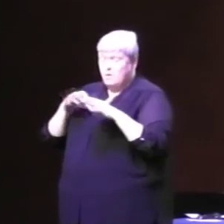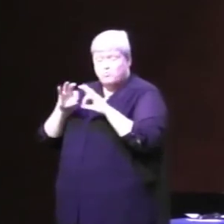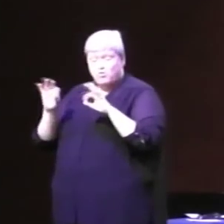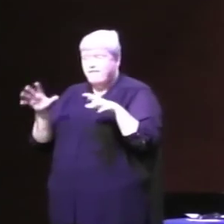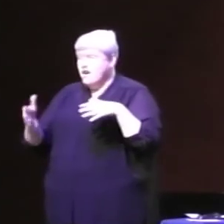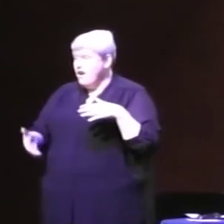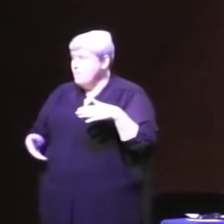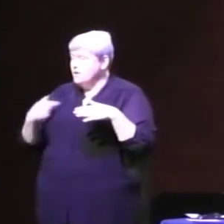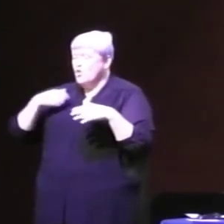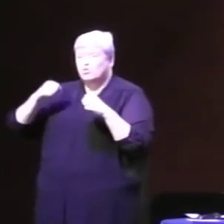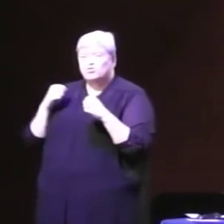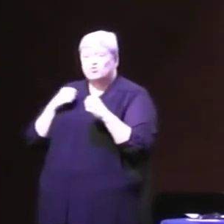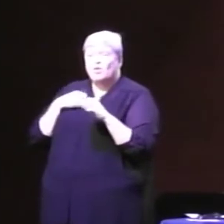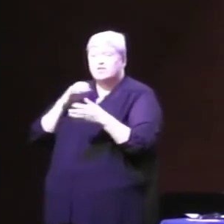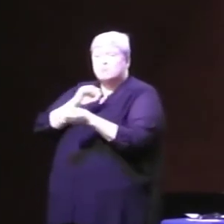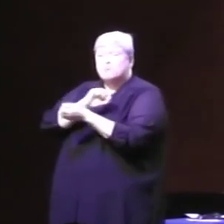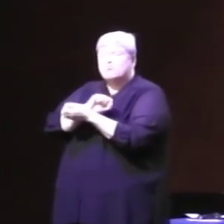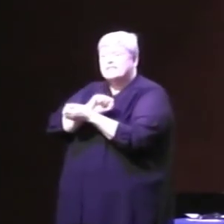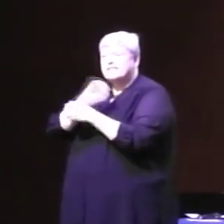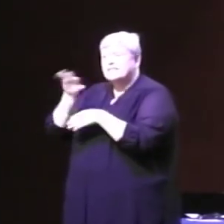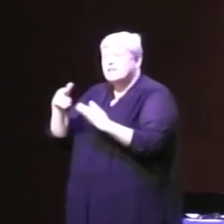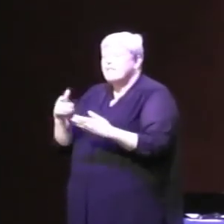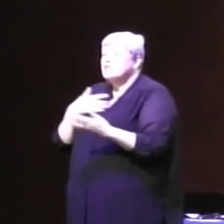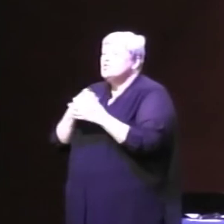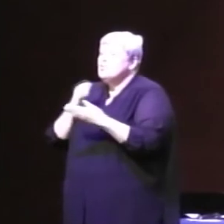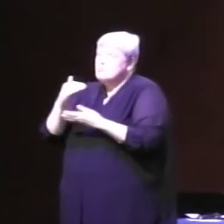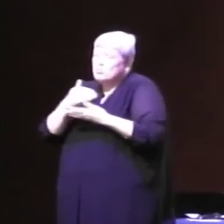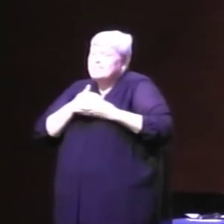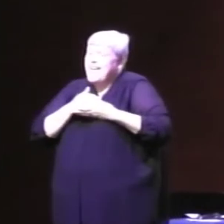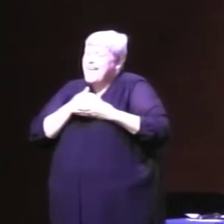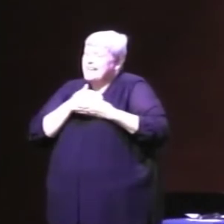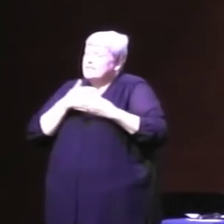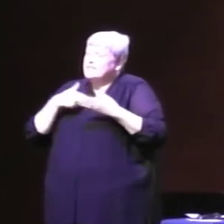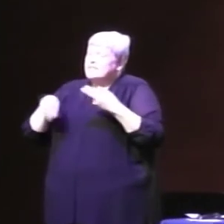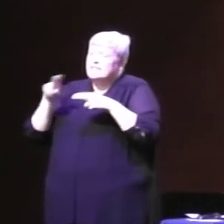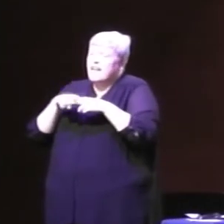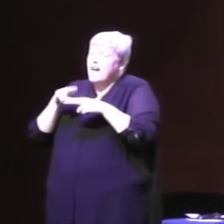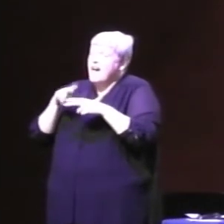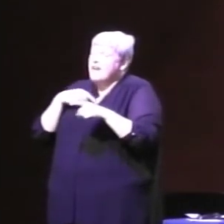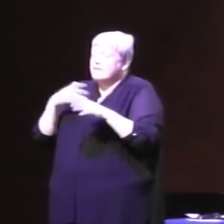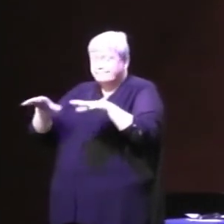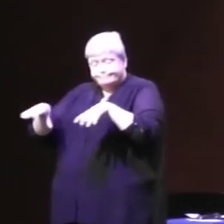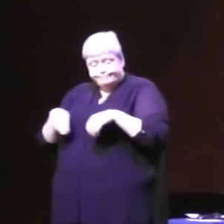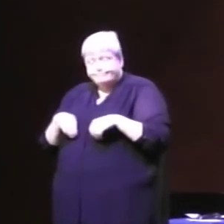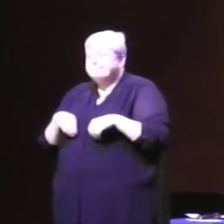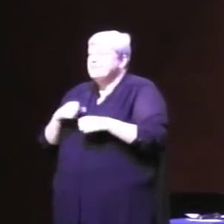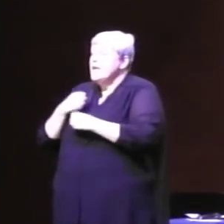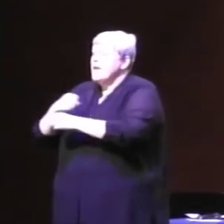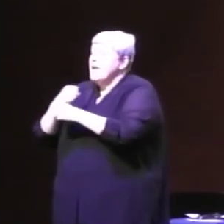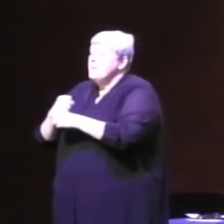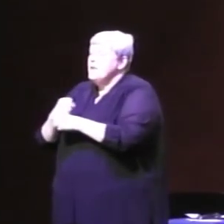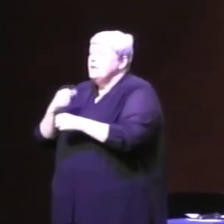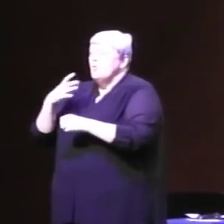Service, to protect employees and sign up to this campaign. And we want the government to commit to these minimum